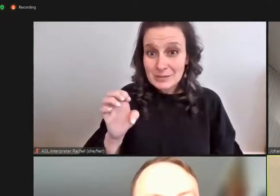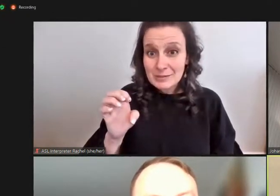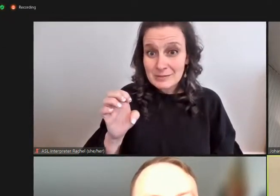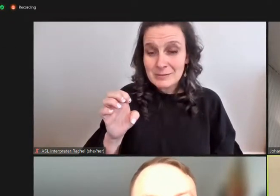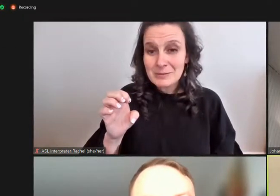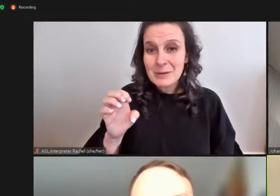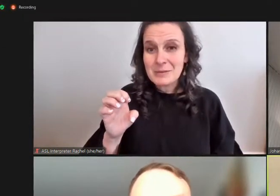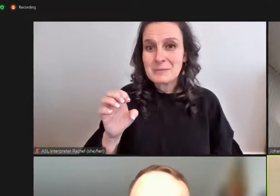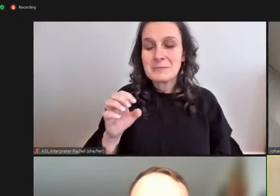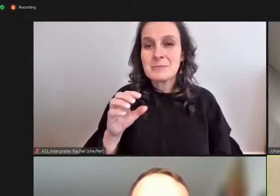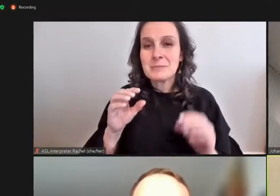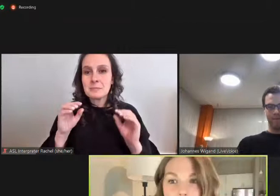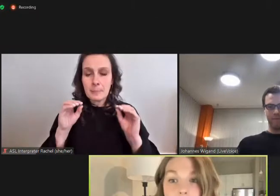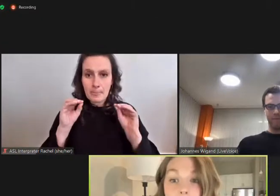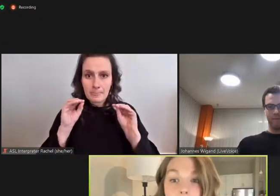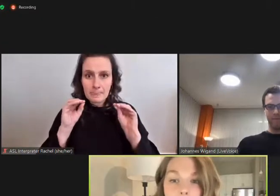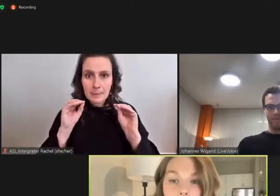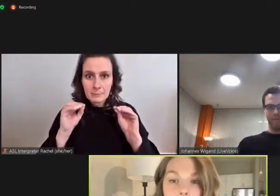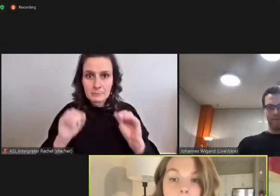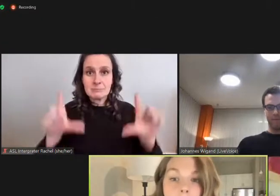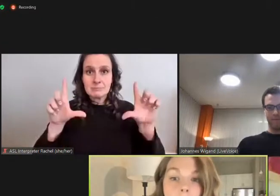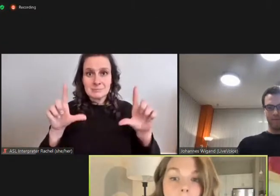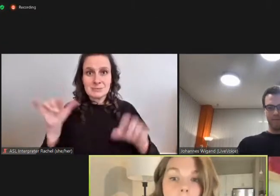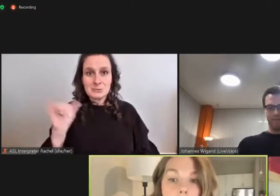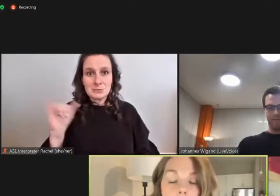make your video on and join. But